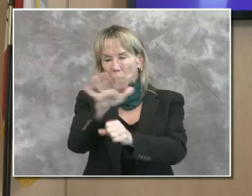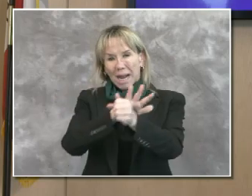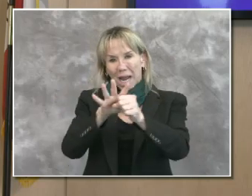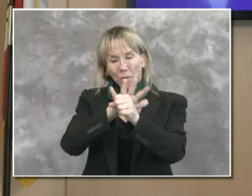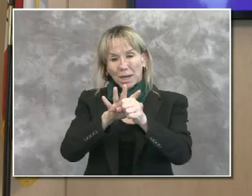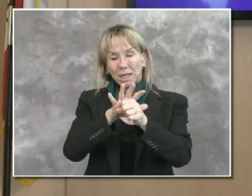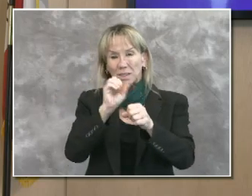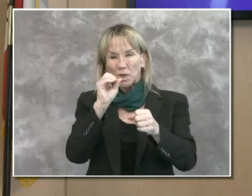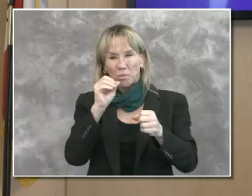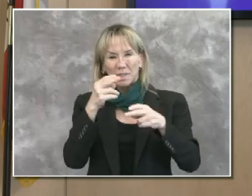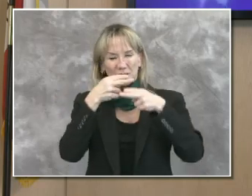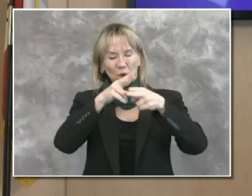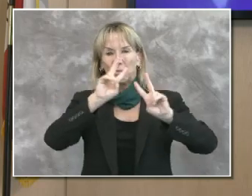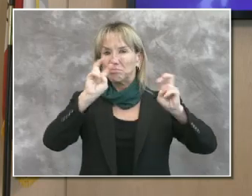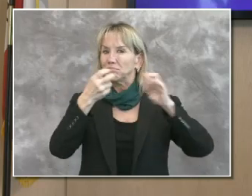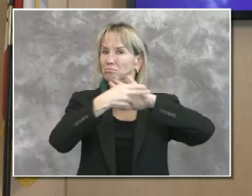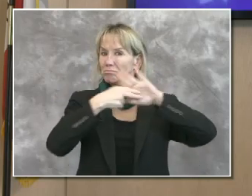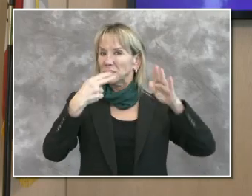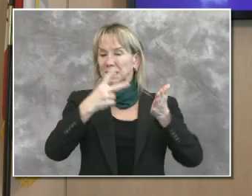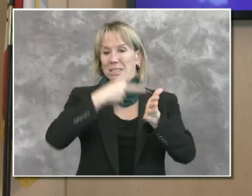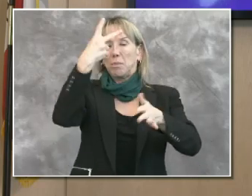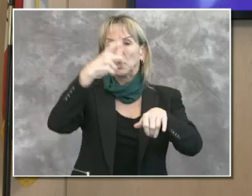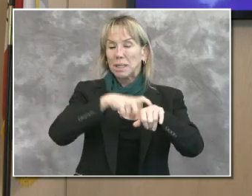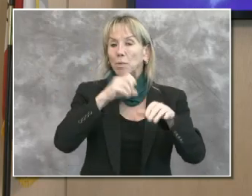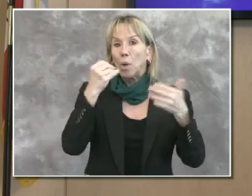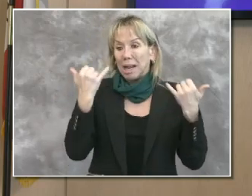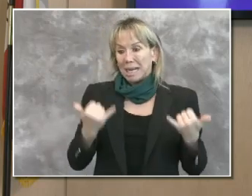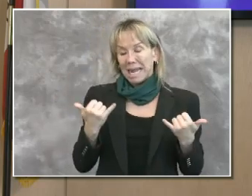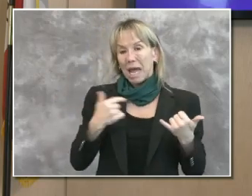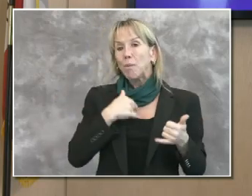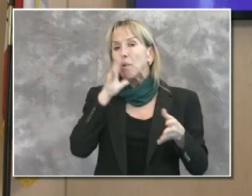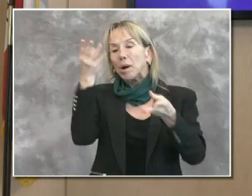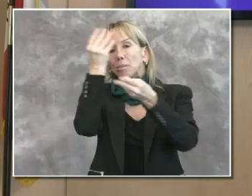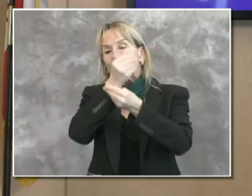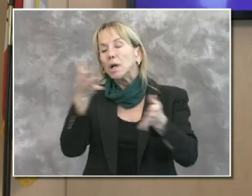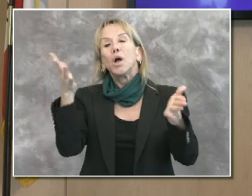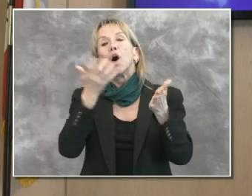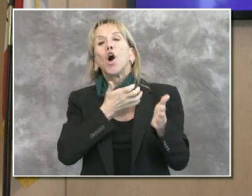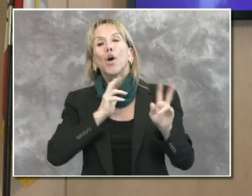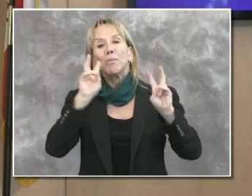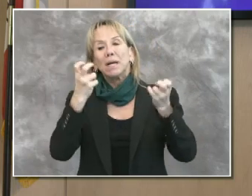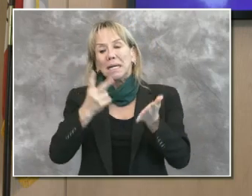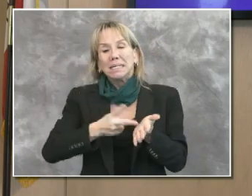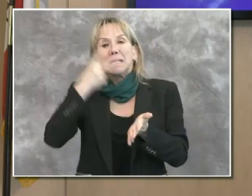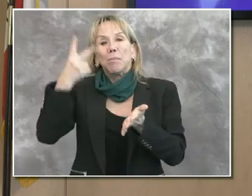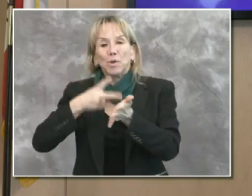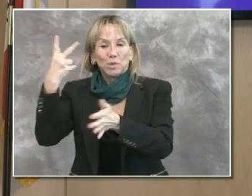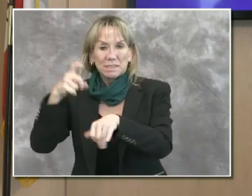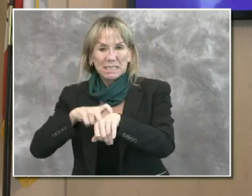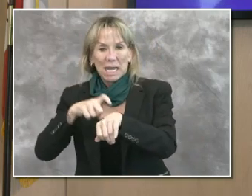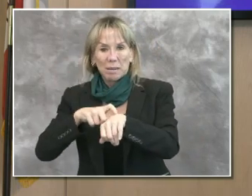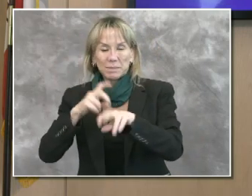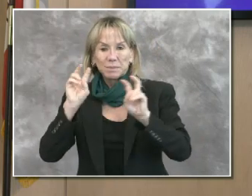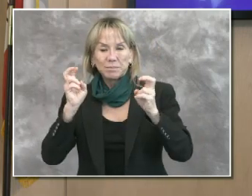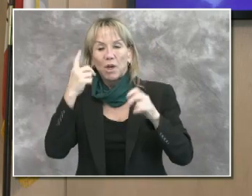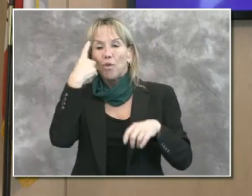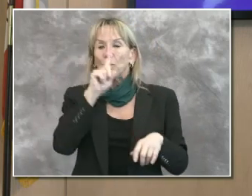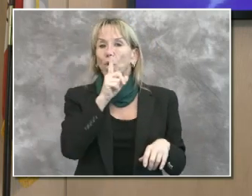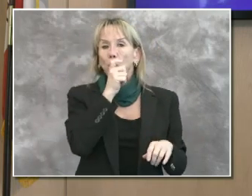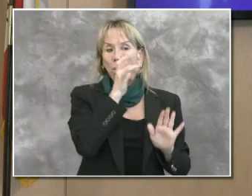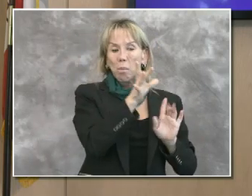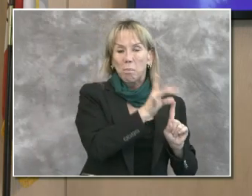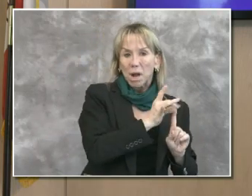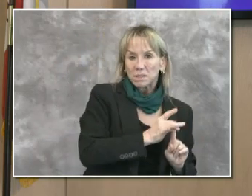to start today and every day moving forward disclosing our doubling times for our positives, for our